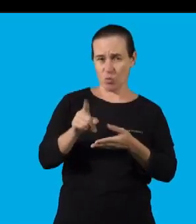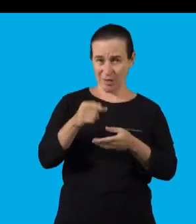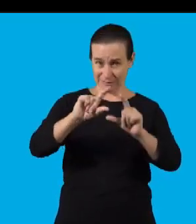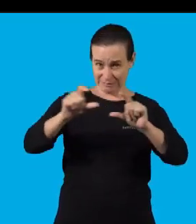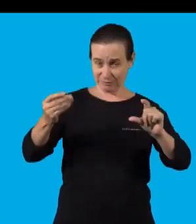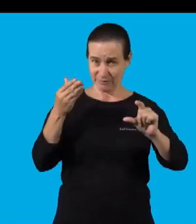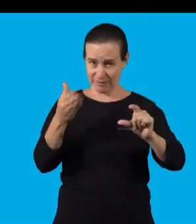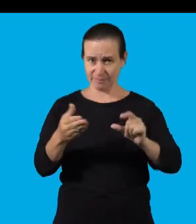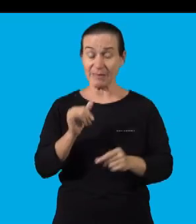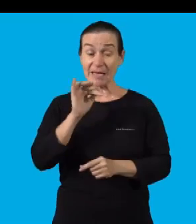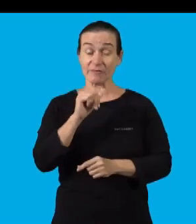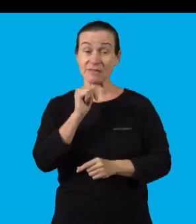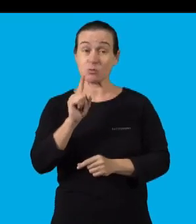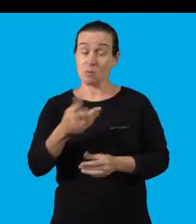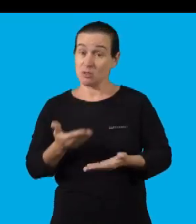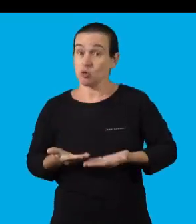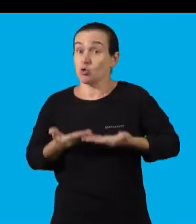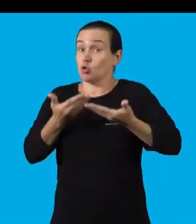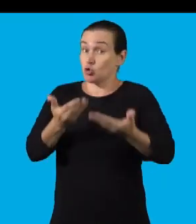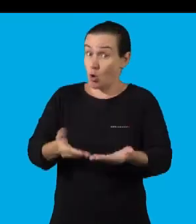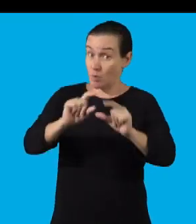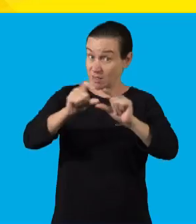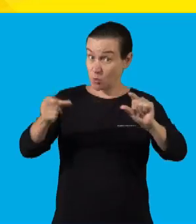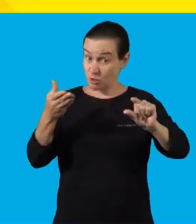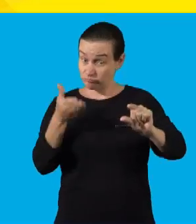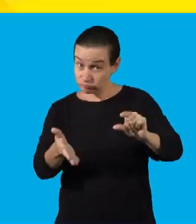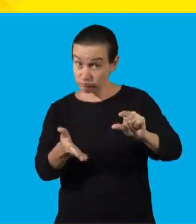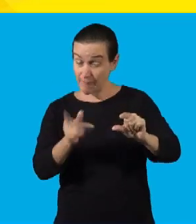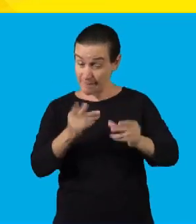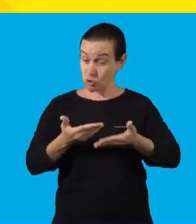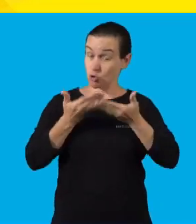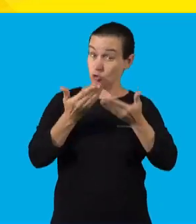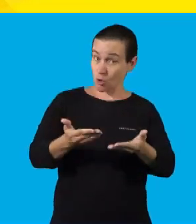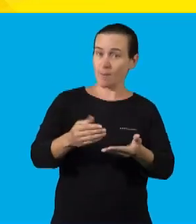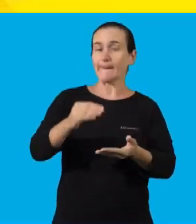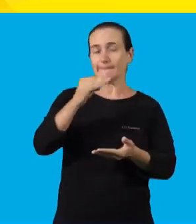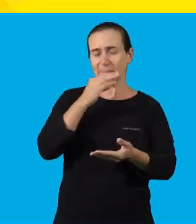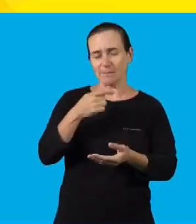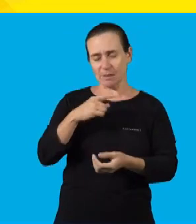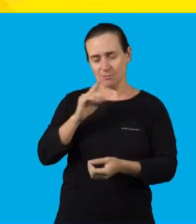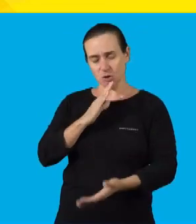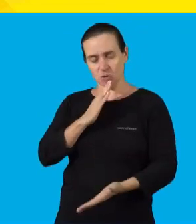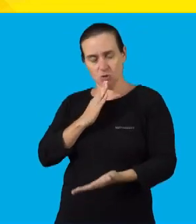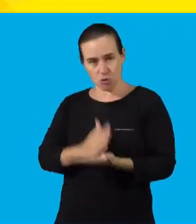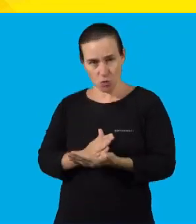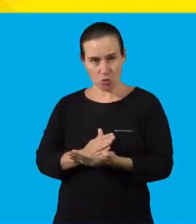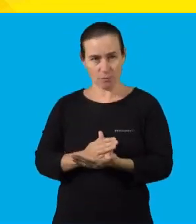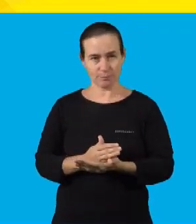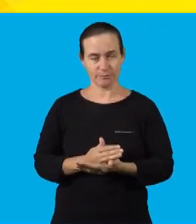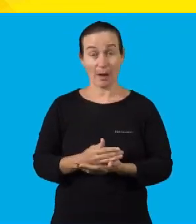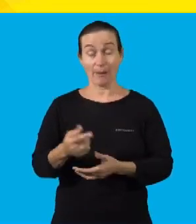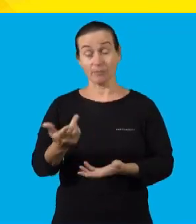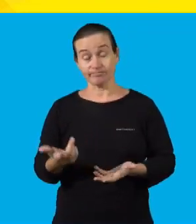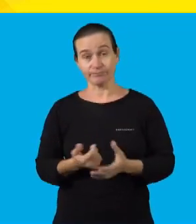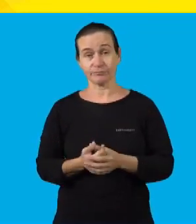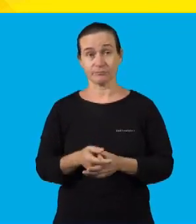Now, when it comes to these questions that ask us to show that an equation is a certain equation, you need to make sure that